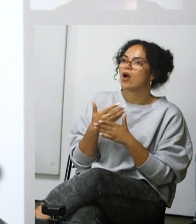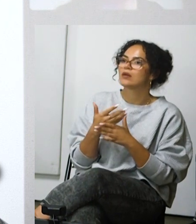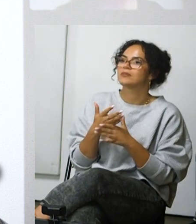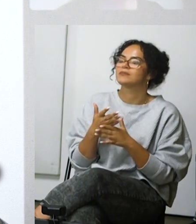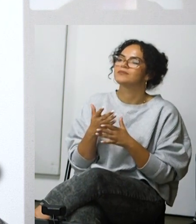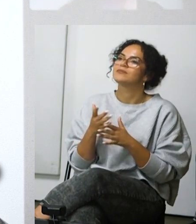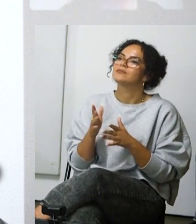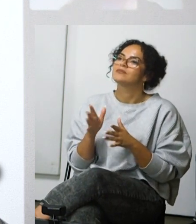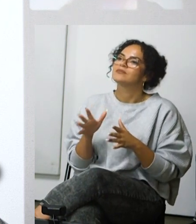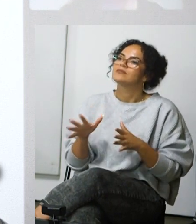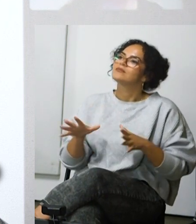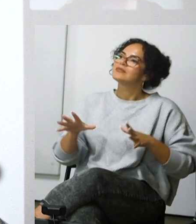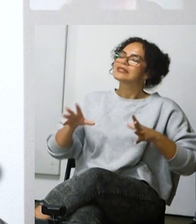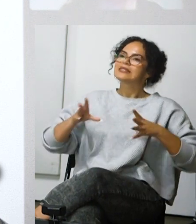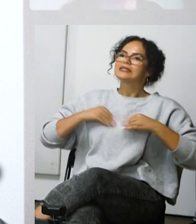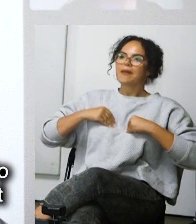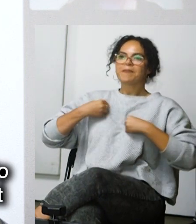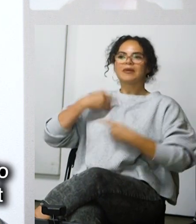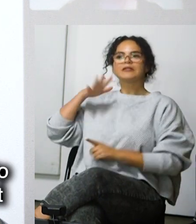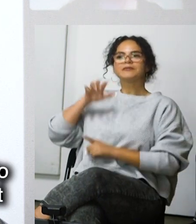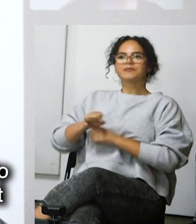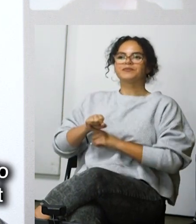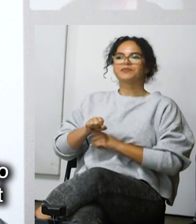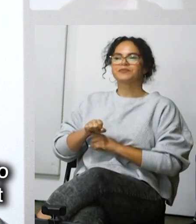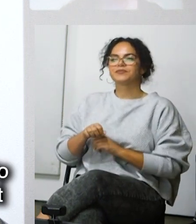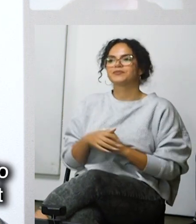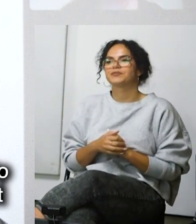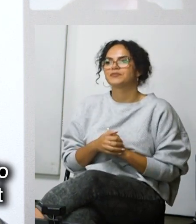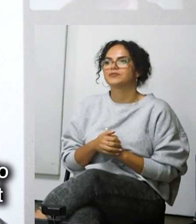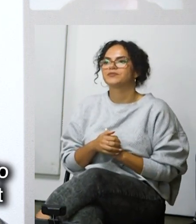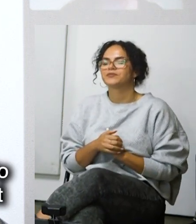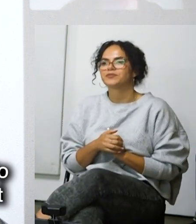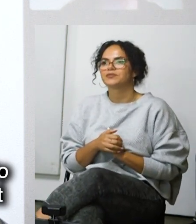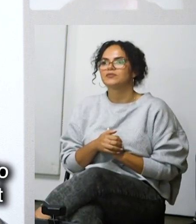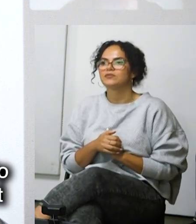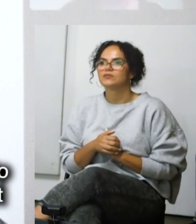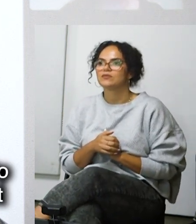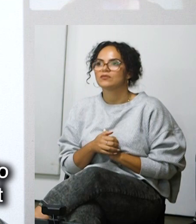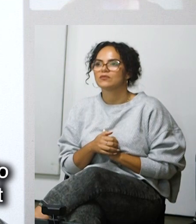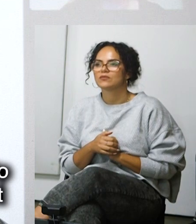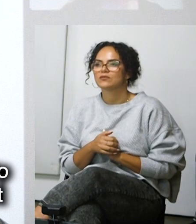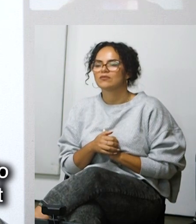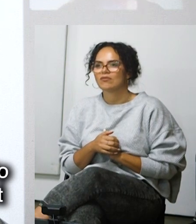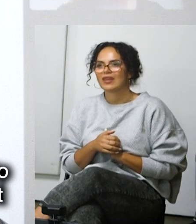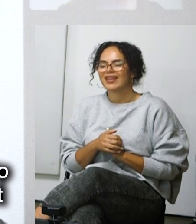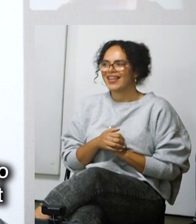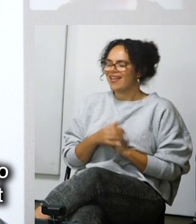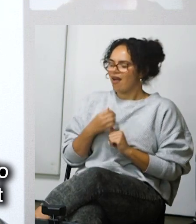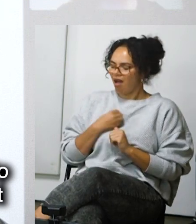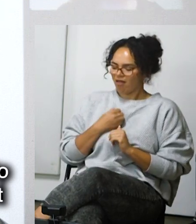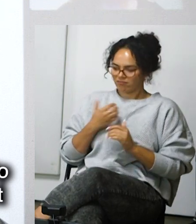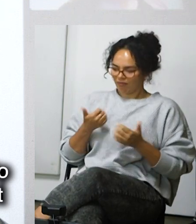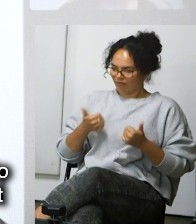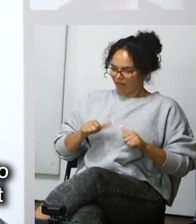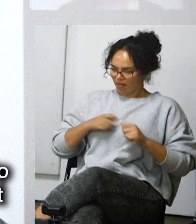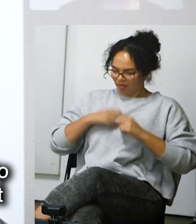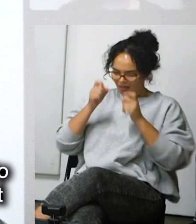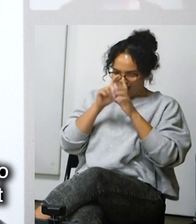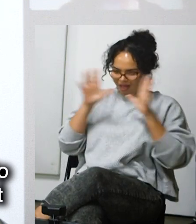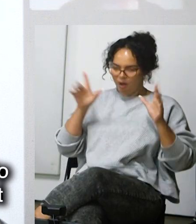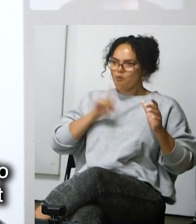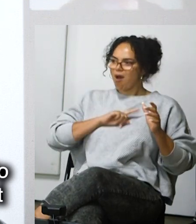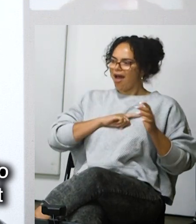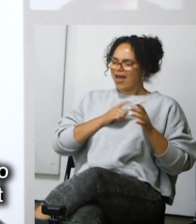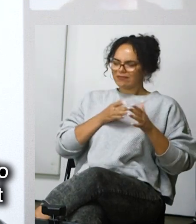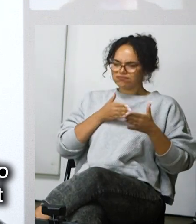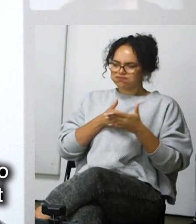that and kind of finally understanding why I found everything so hard. So, for example, this